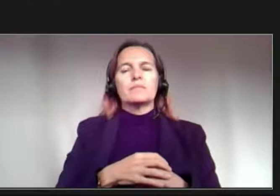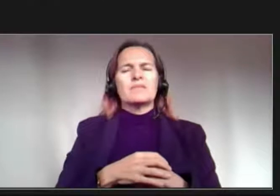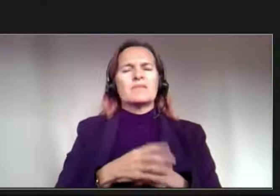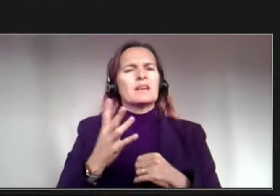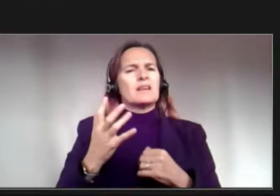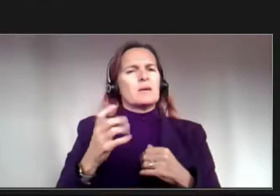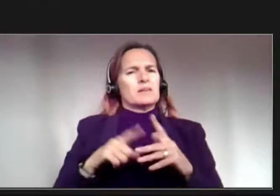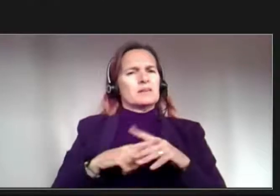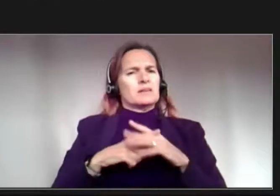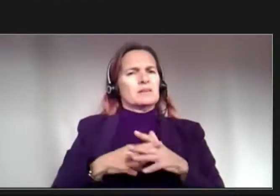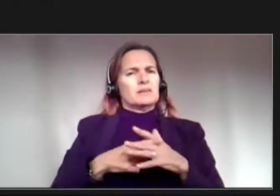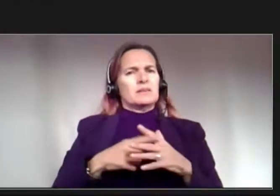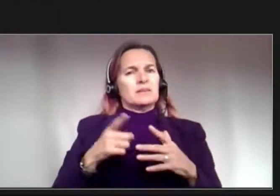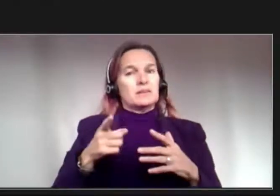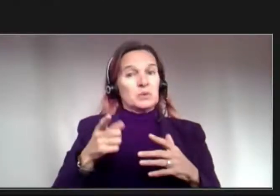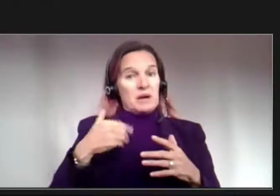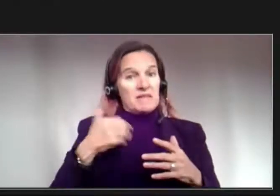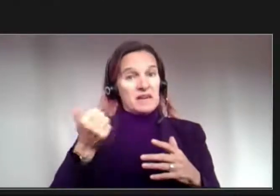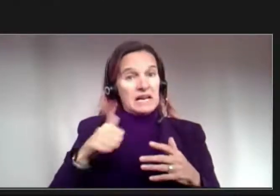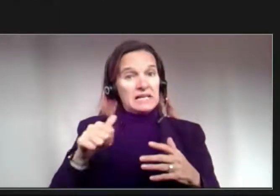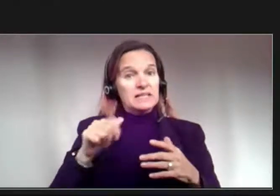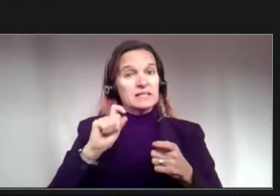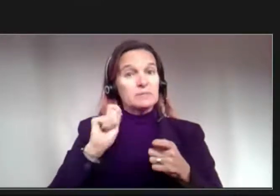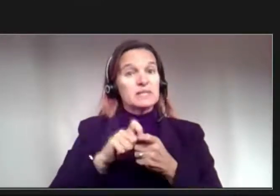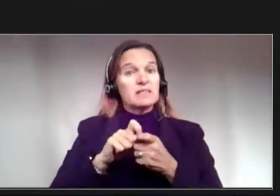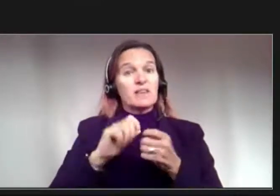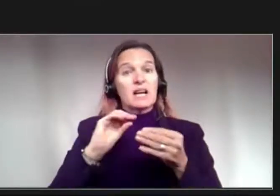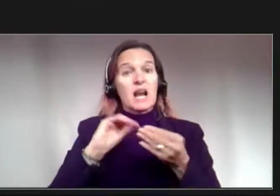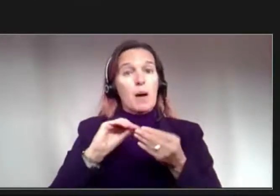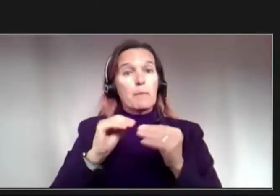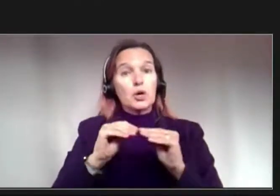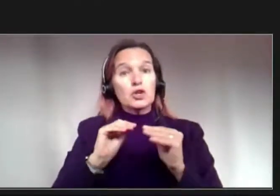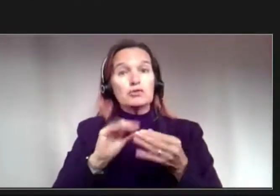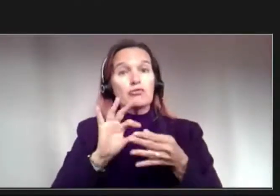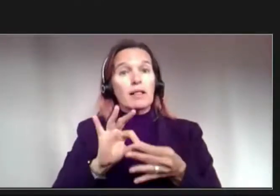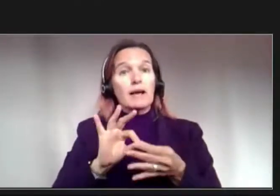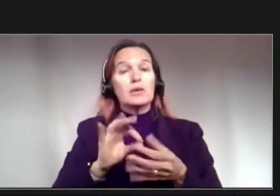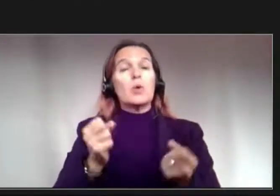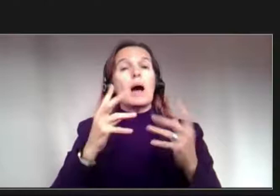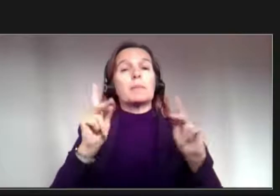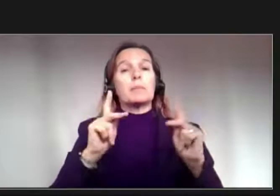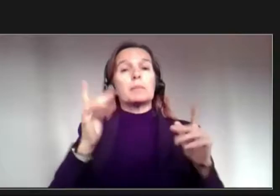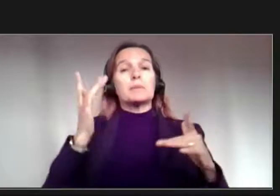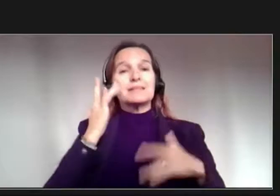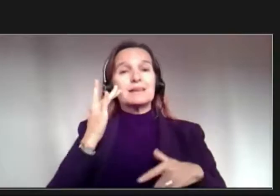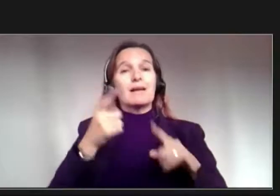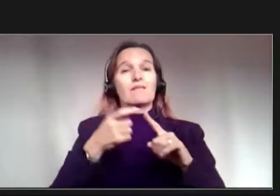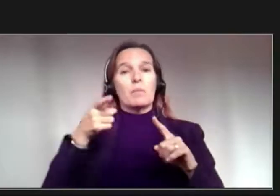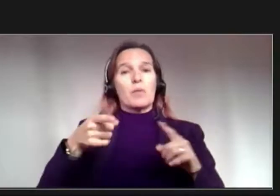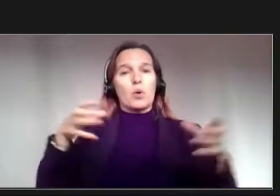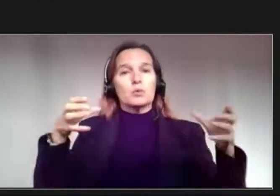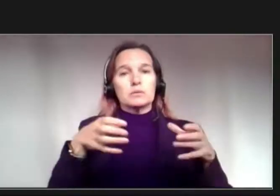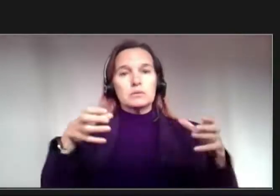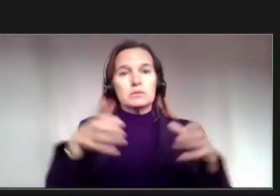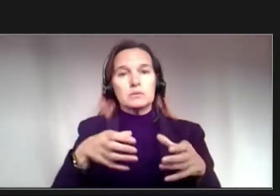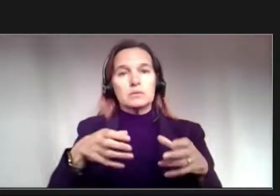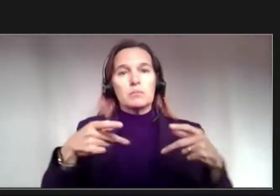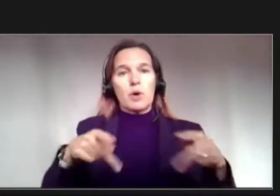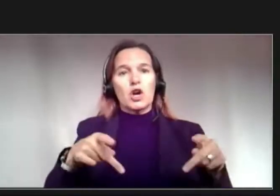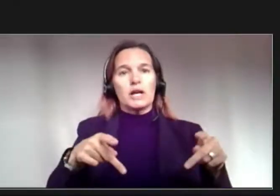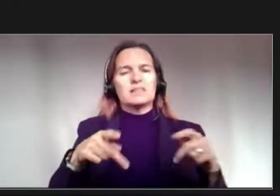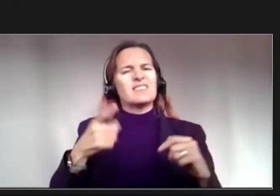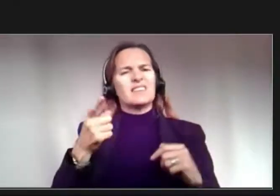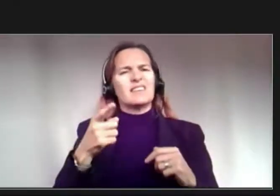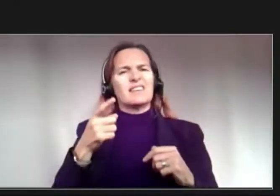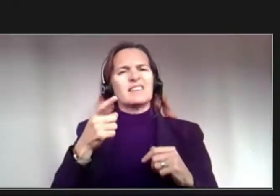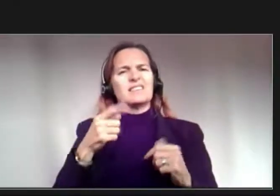specific numbers around the parties. I assume that Dr. Coren mentioned a couple large parties on the coast.